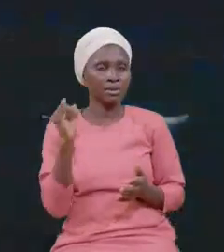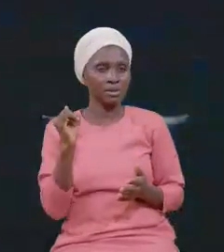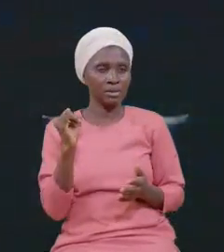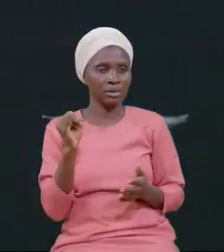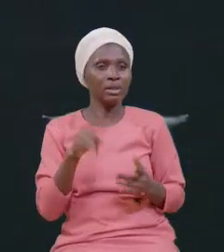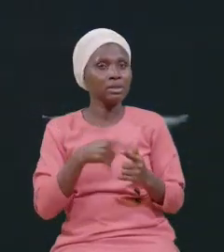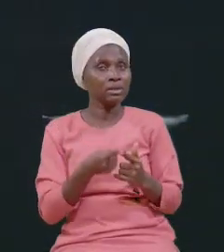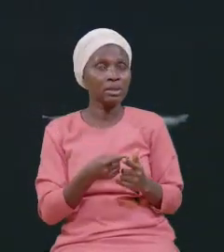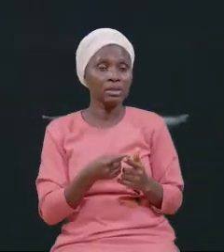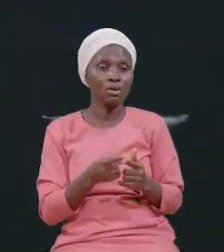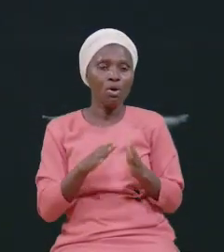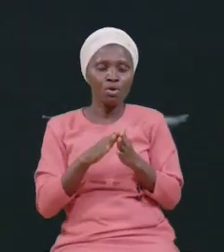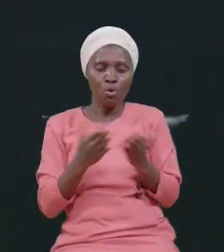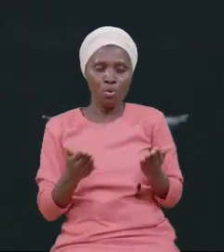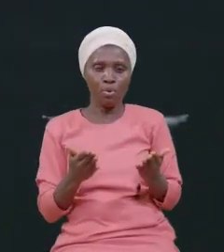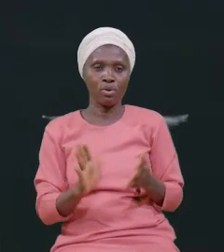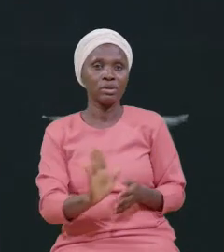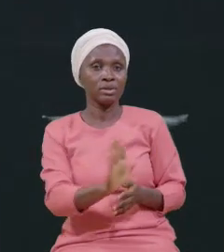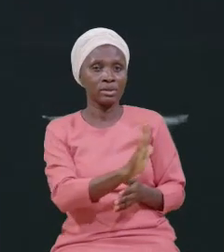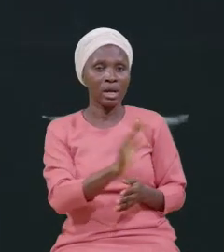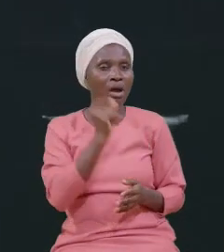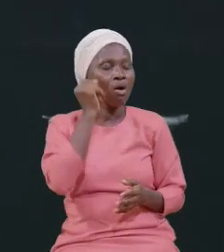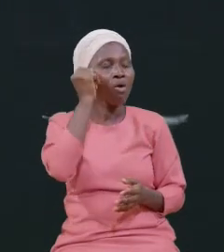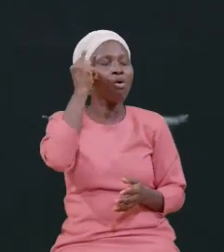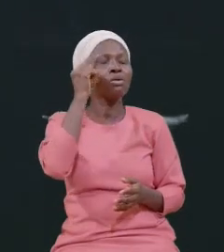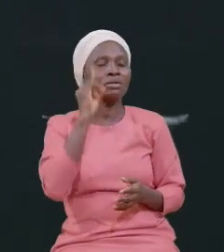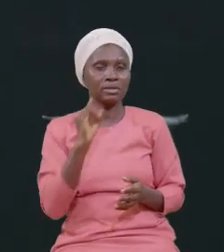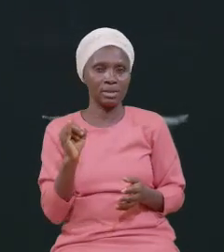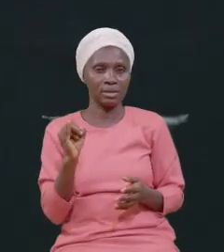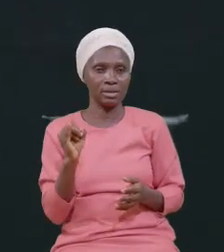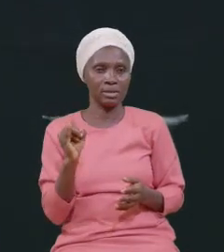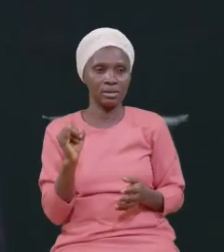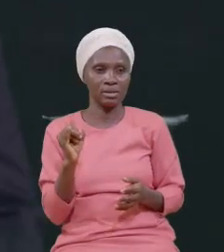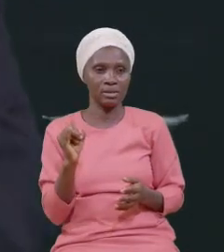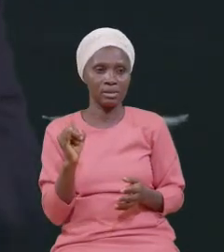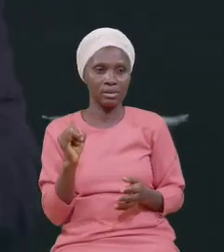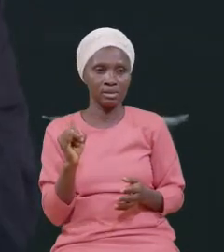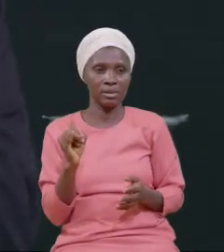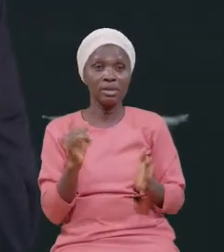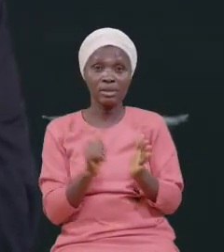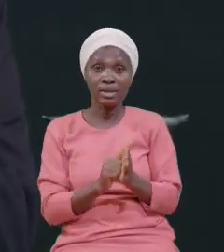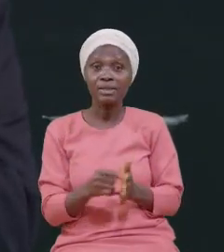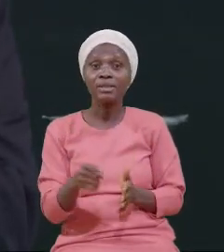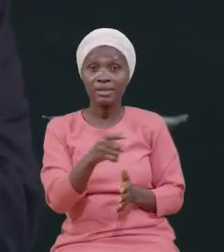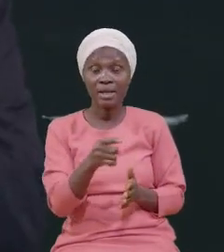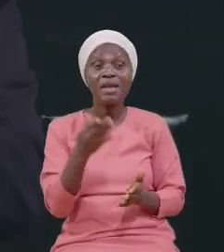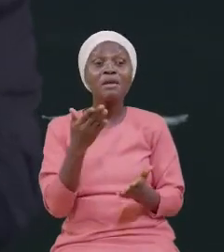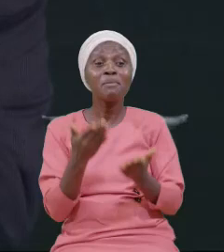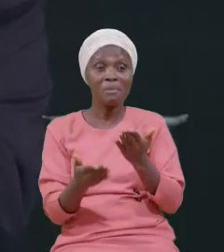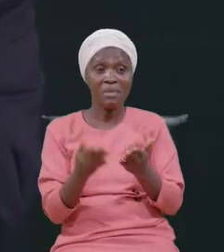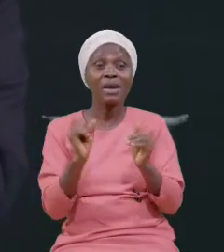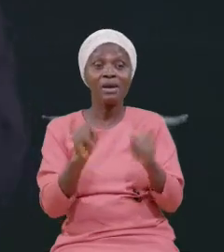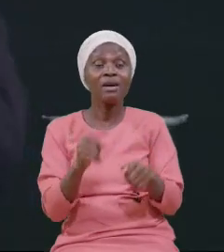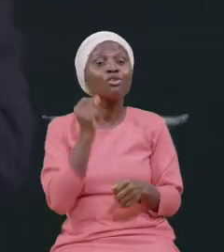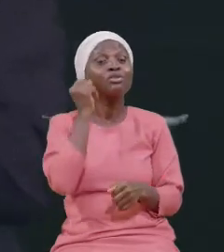Then opened he their understanding that they might understand the